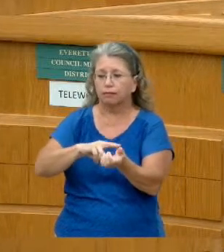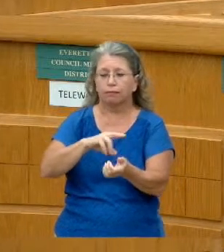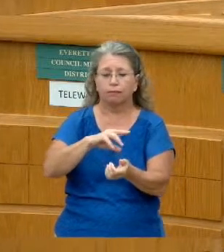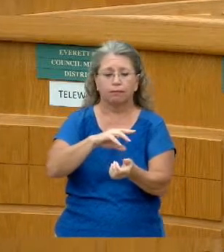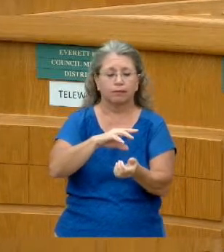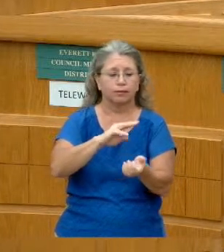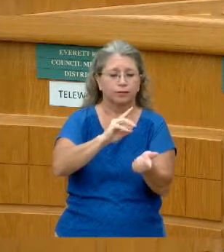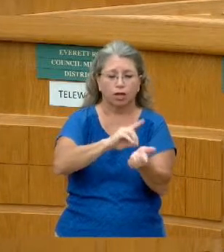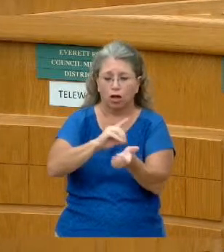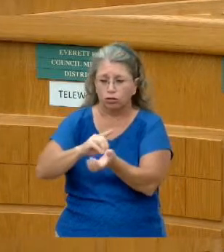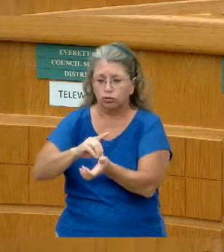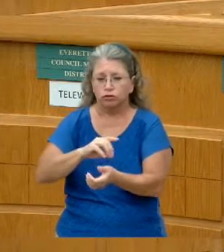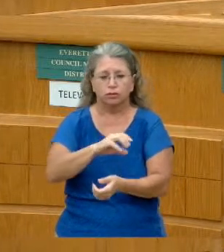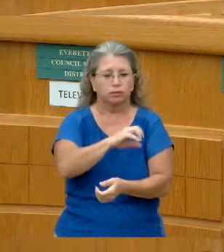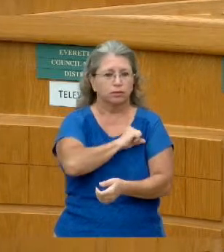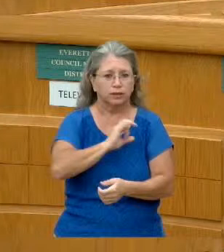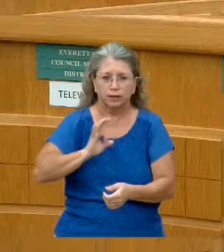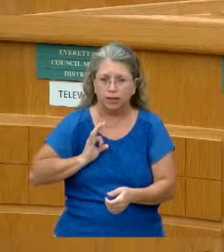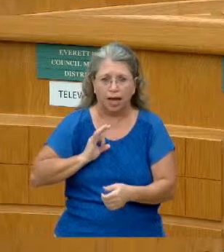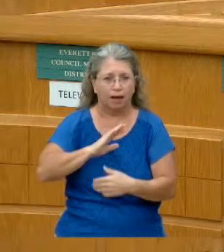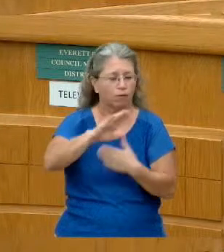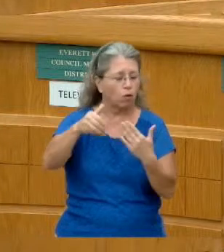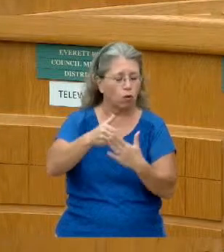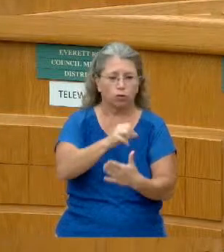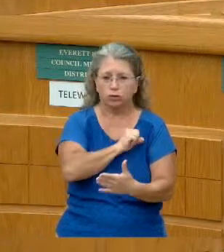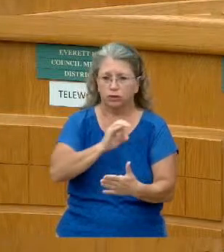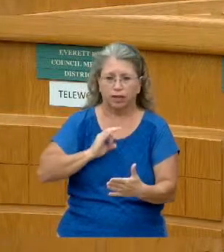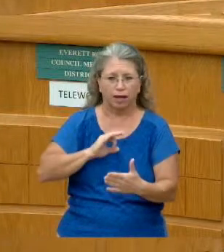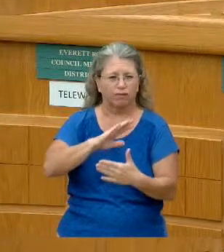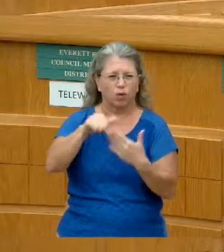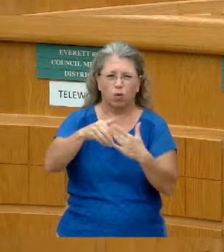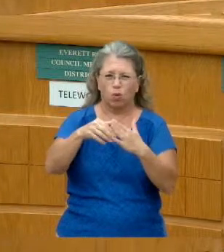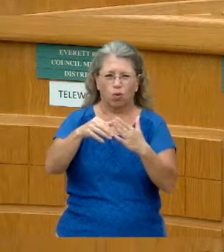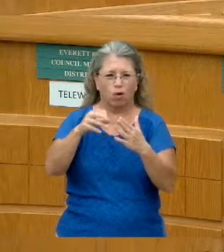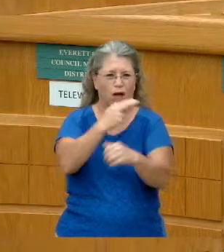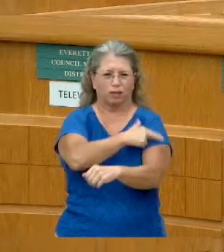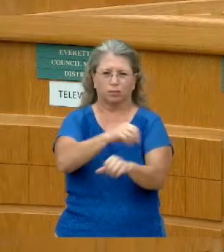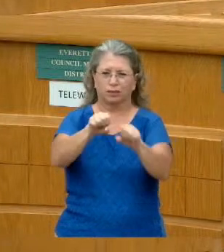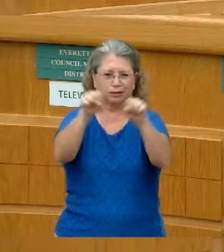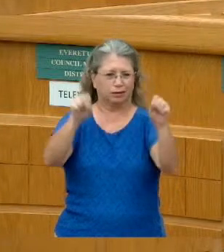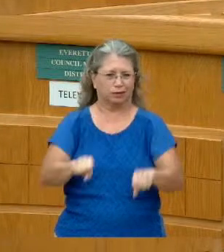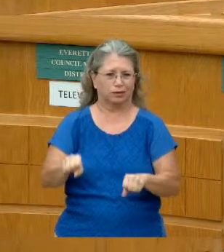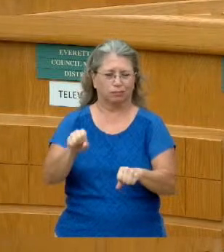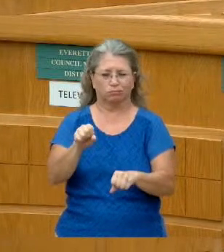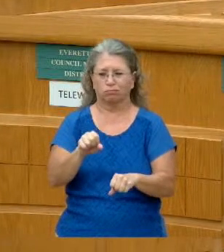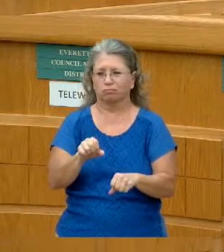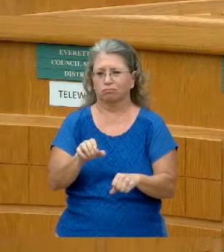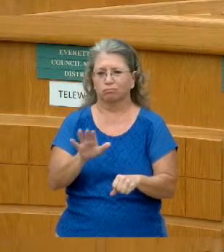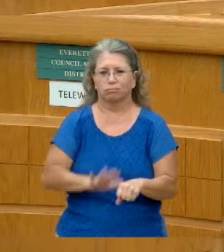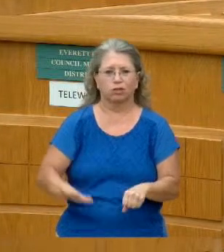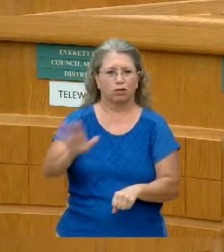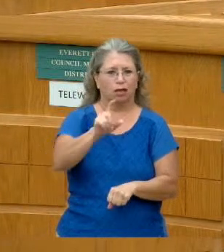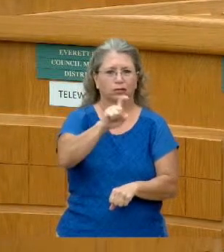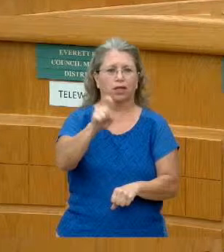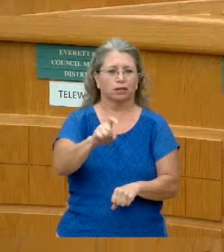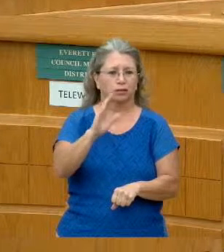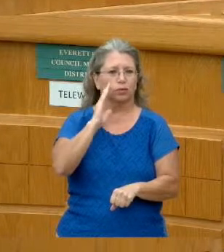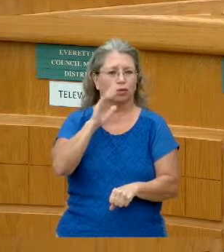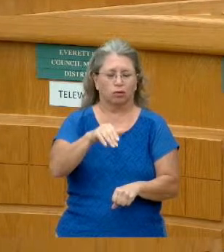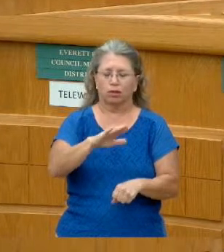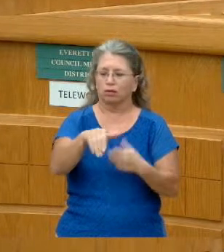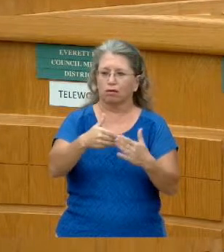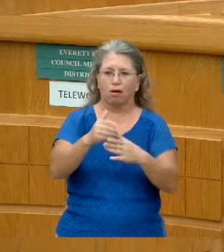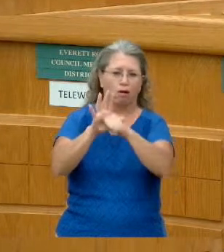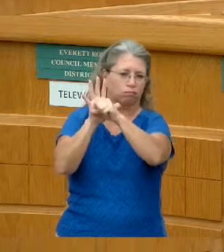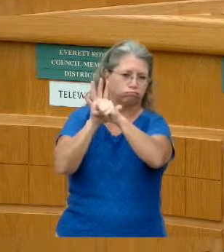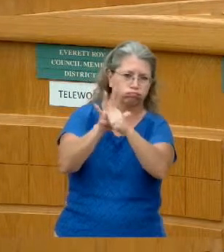the doctors, the whole hospital systems. We know that throughout all of Texas, they're burdened at this point and